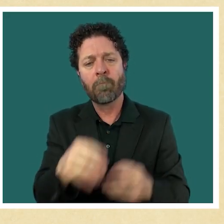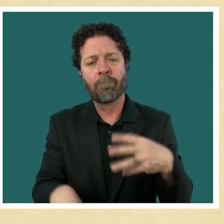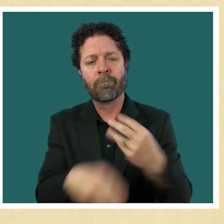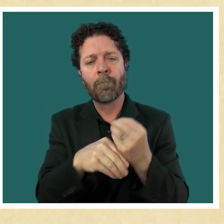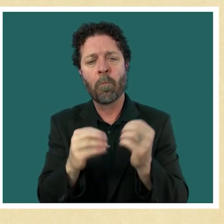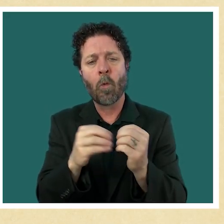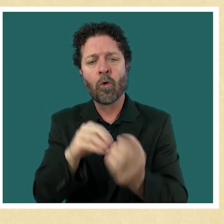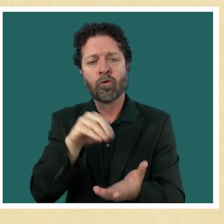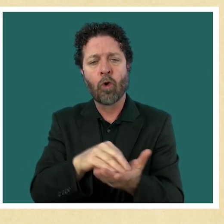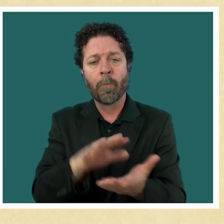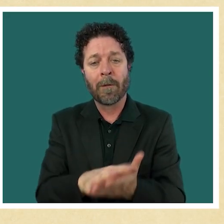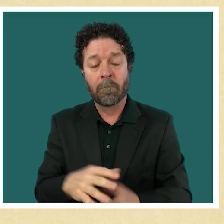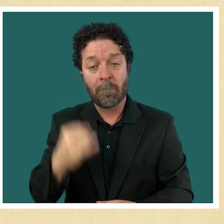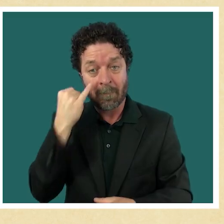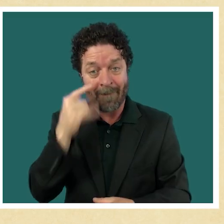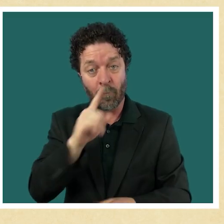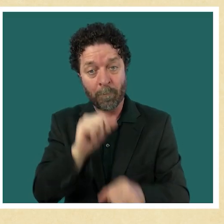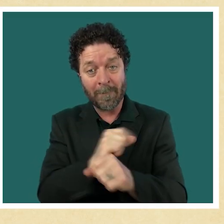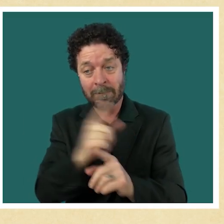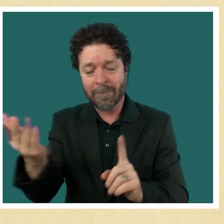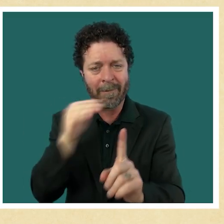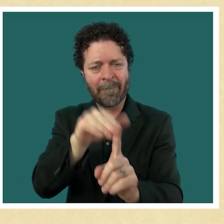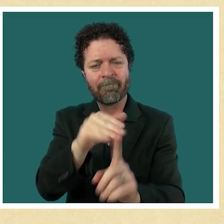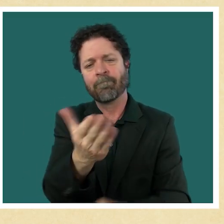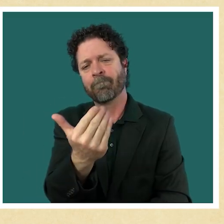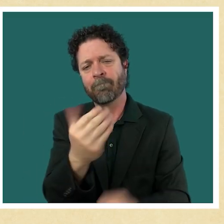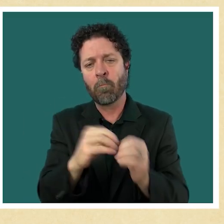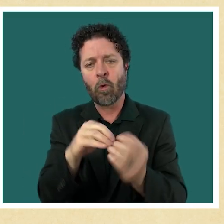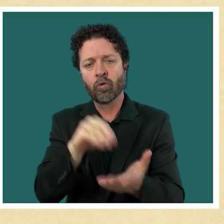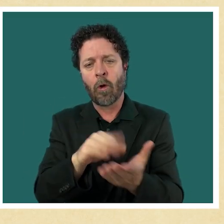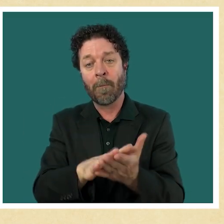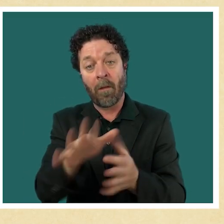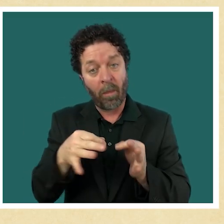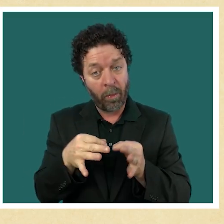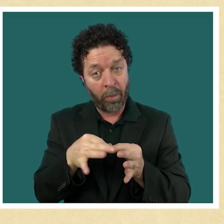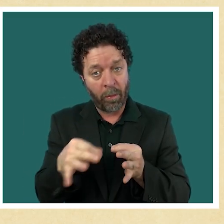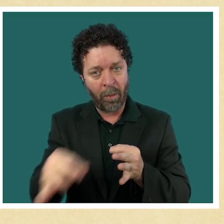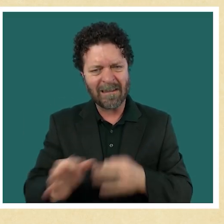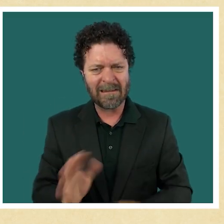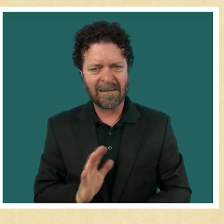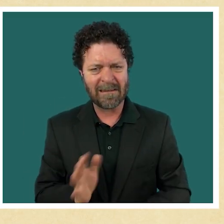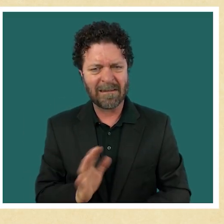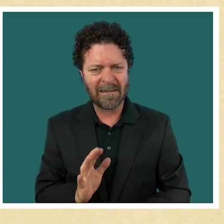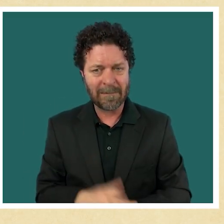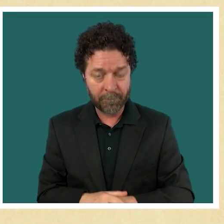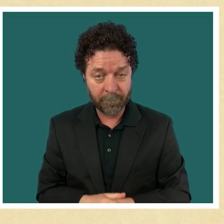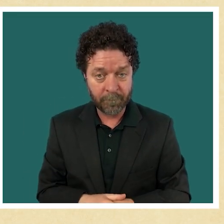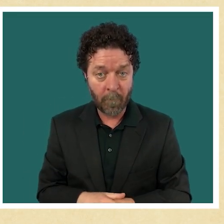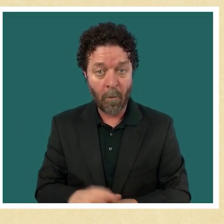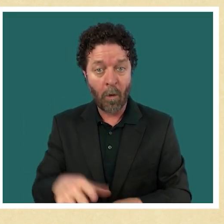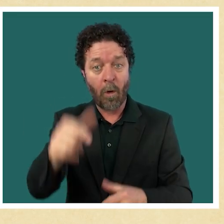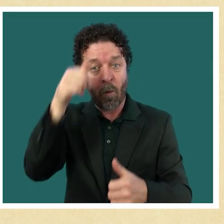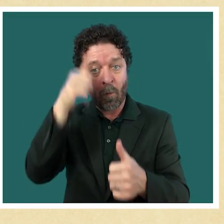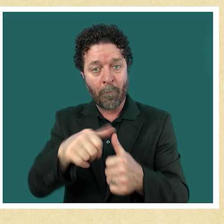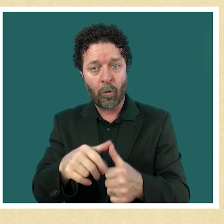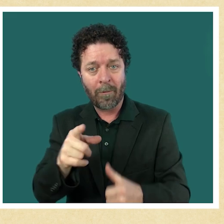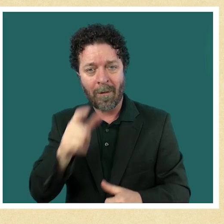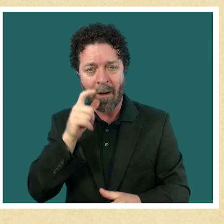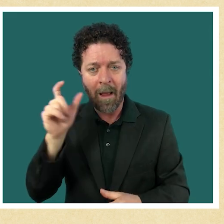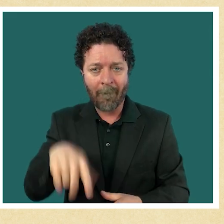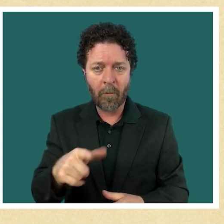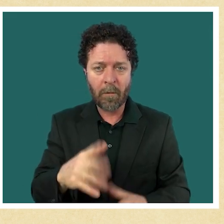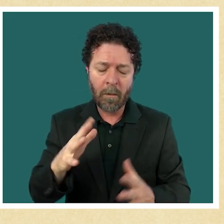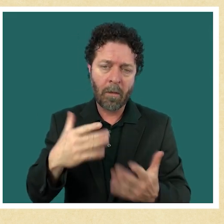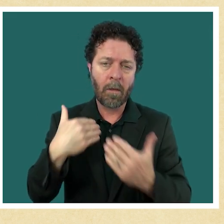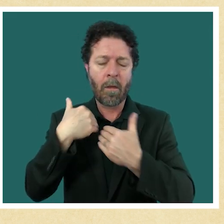additional documentation. If you do, make sure to respond in a timely manner. Remember, you should not have